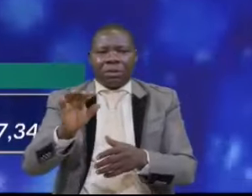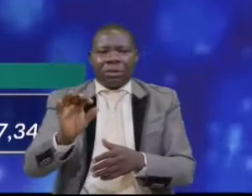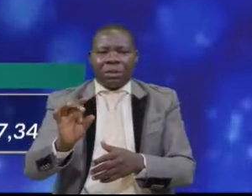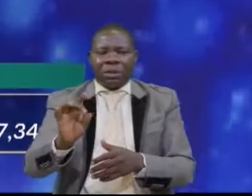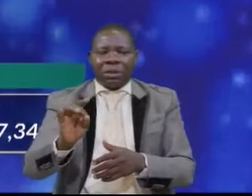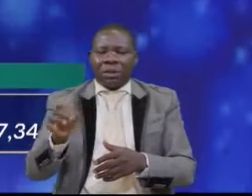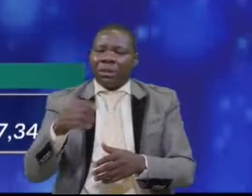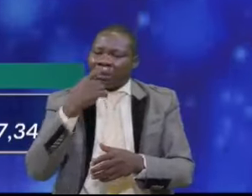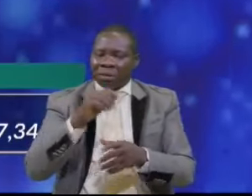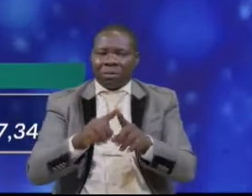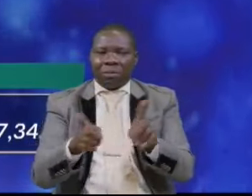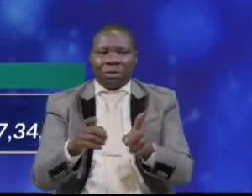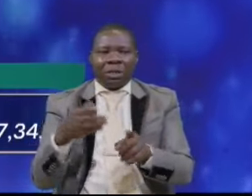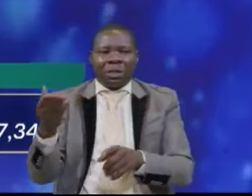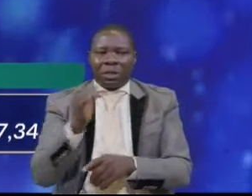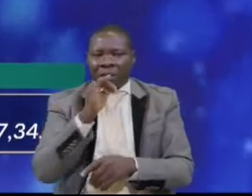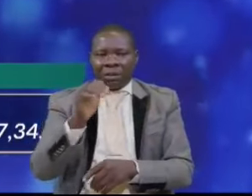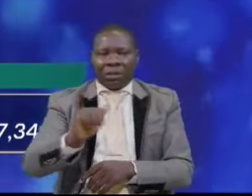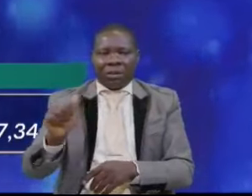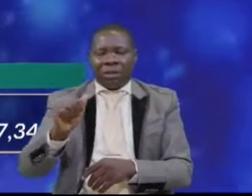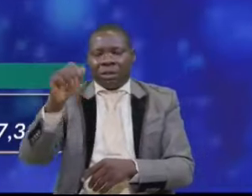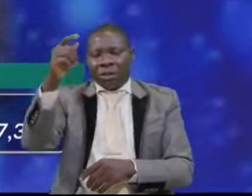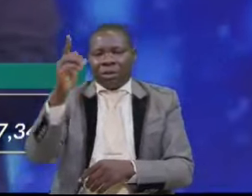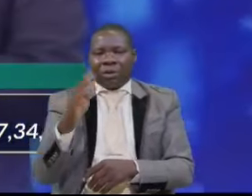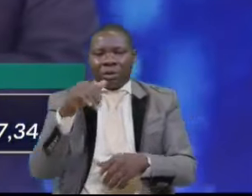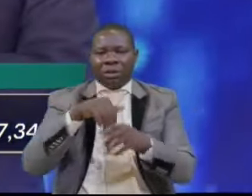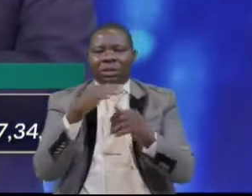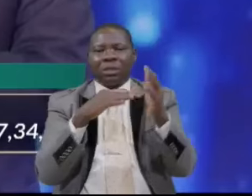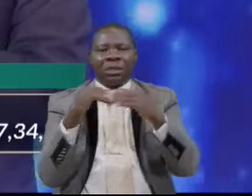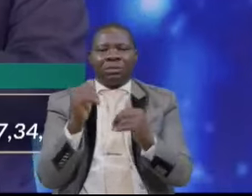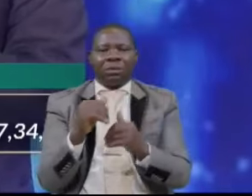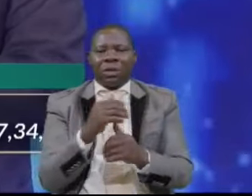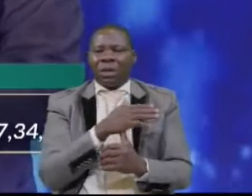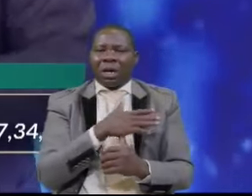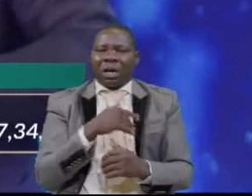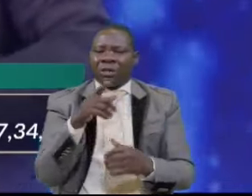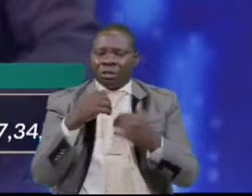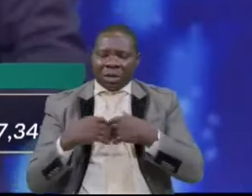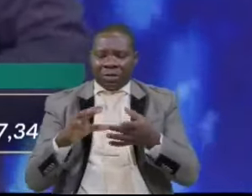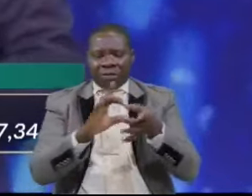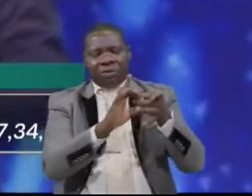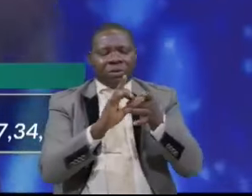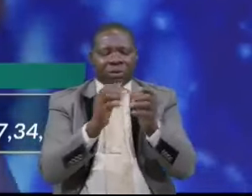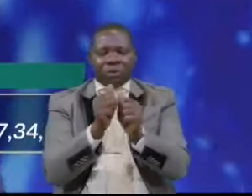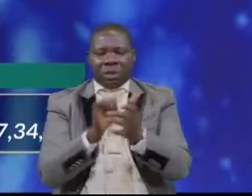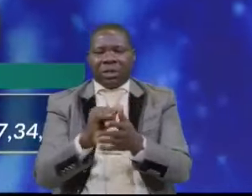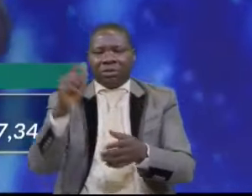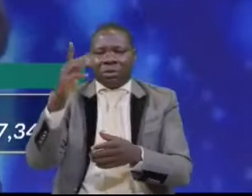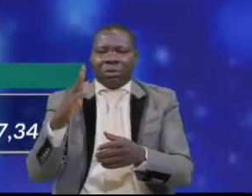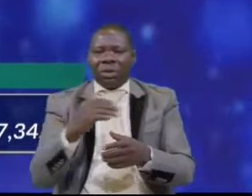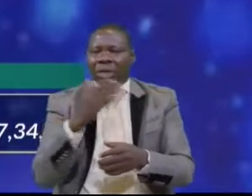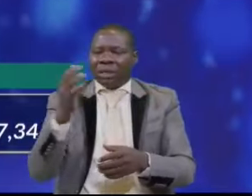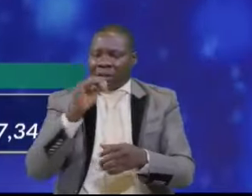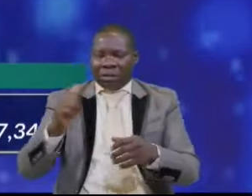there is a God in heaven. And he had connection with that God. There is a God in heaven. It